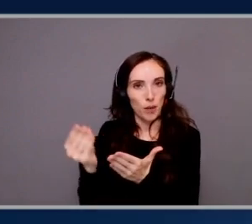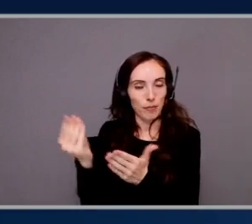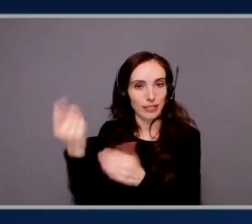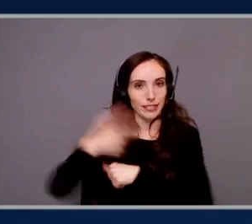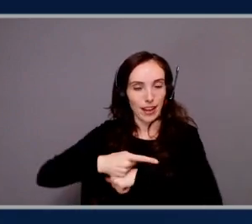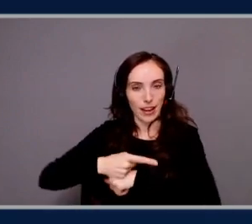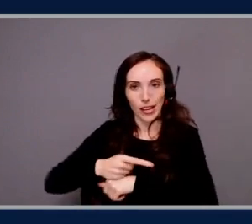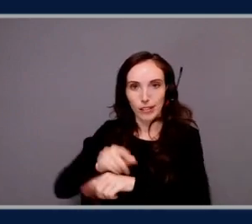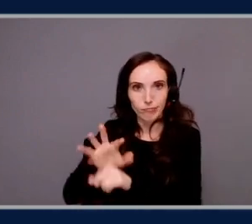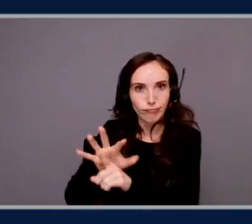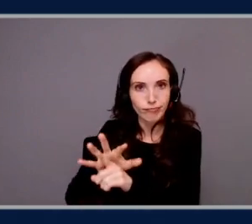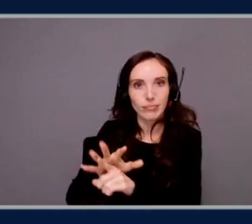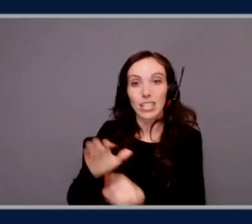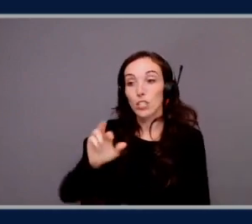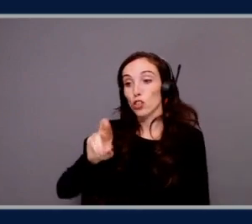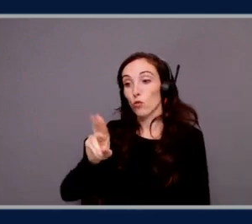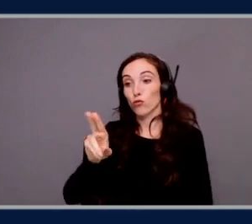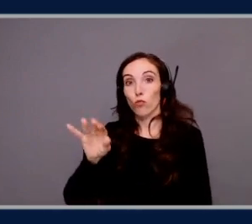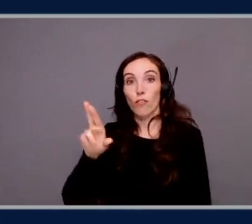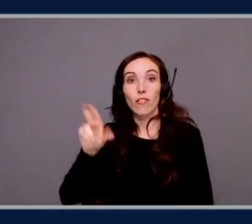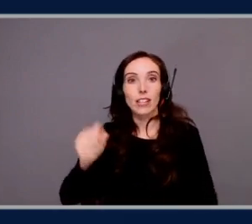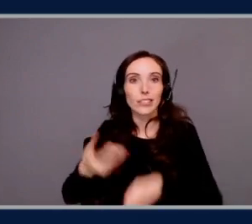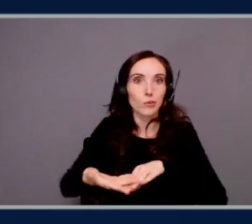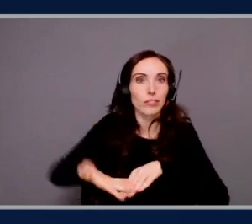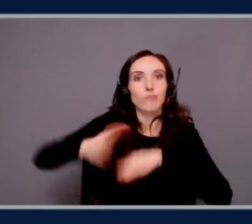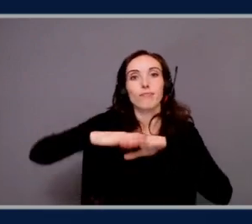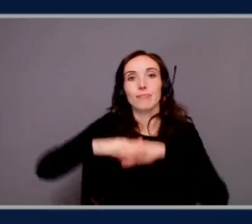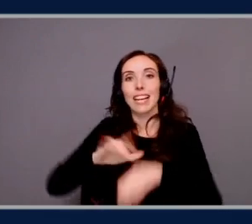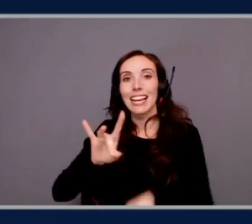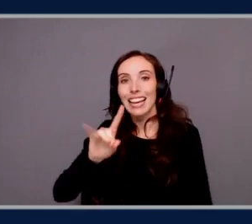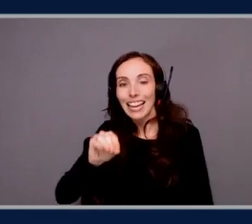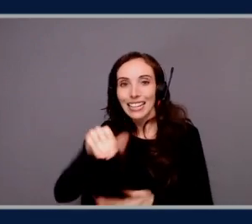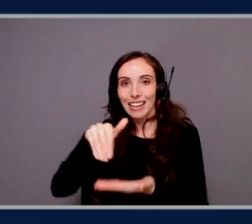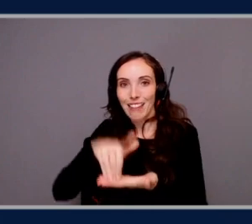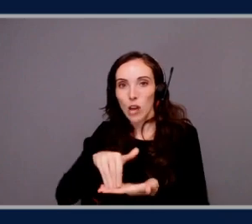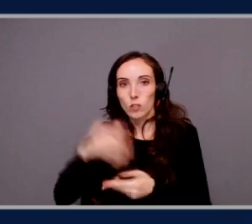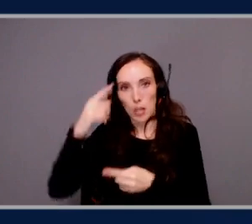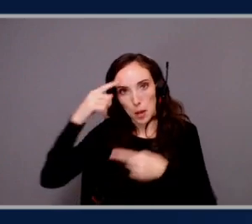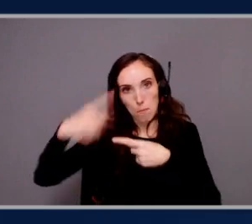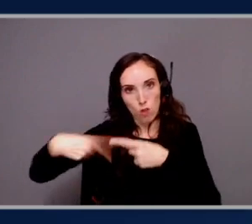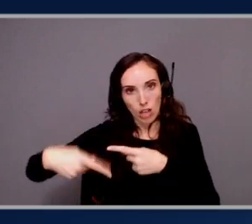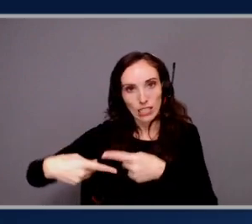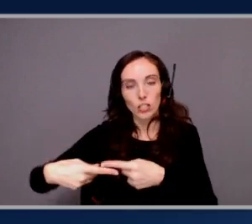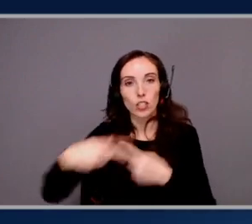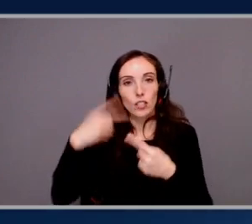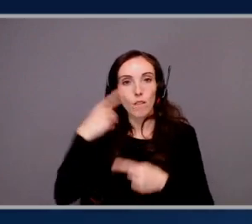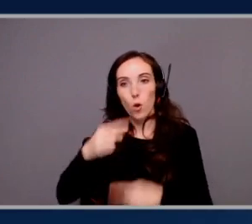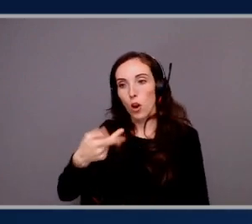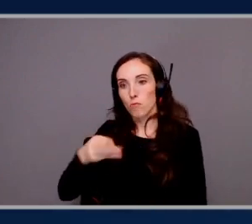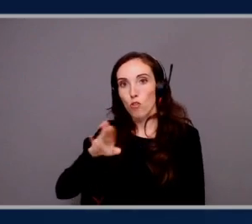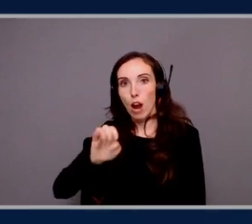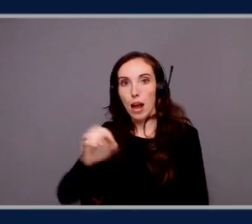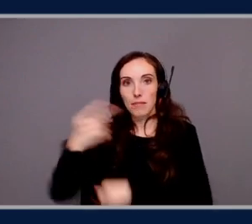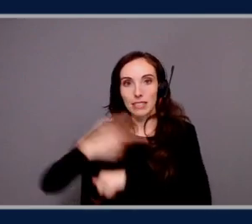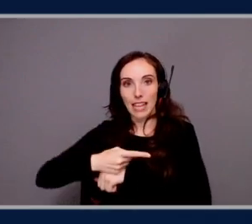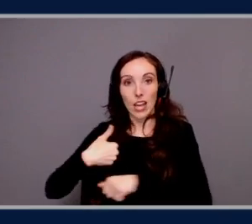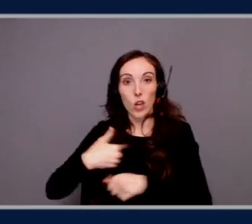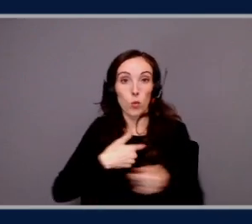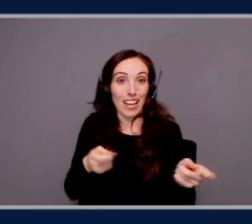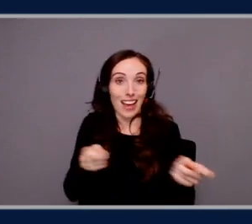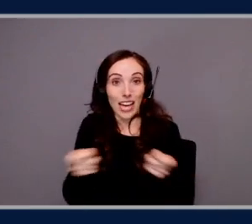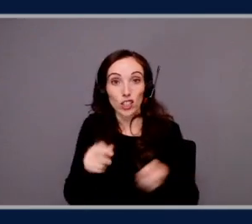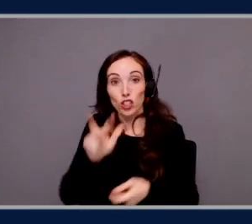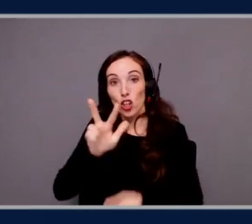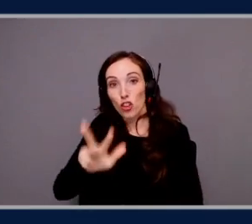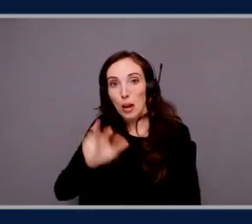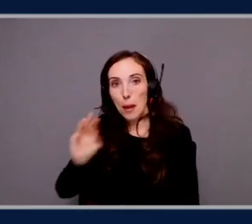to 80,000 processors to scale for Prime Day. Yeah. We handled 3 million